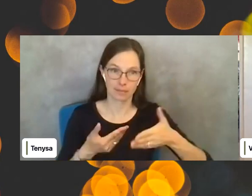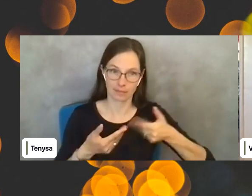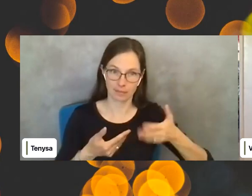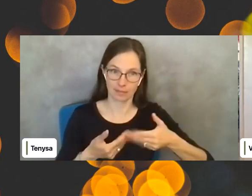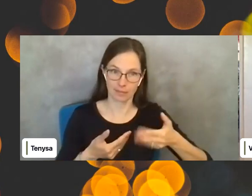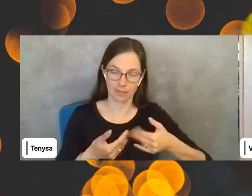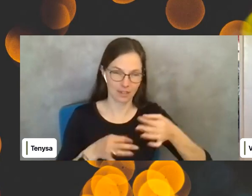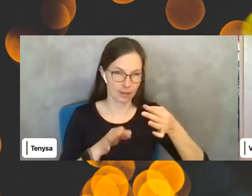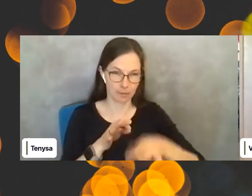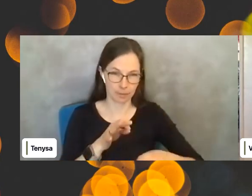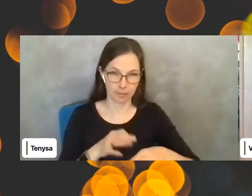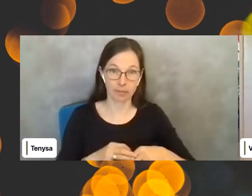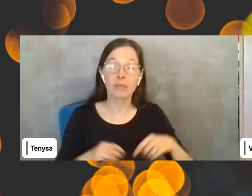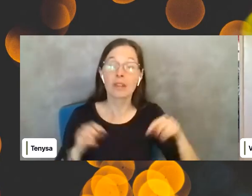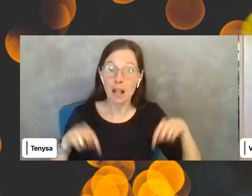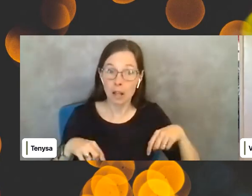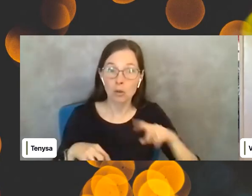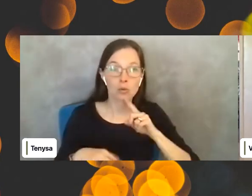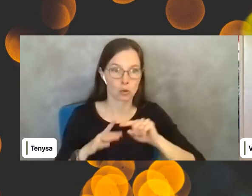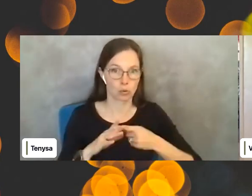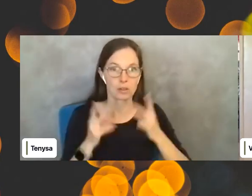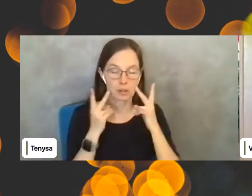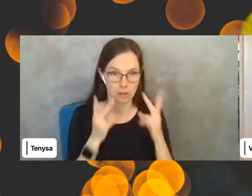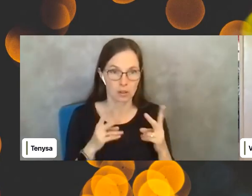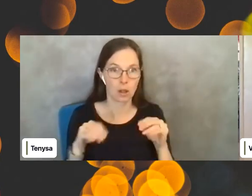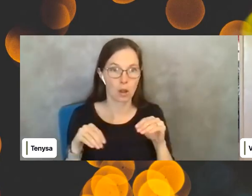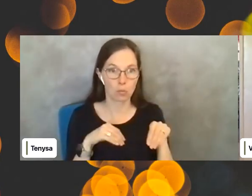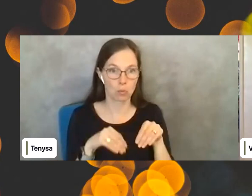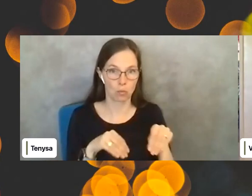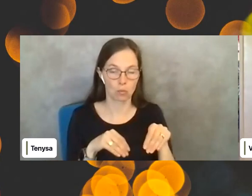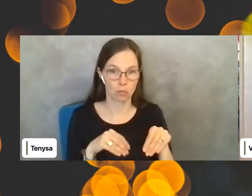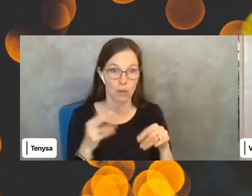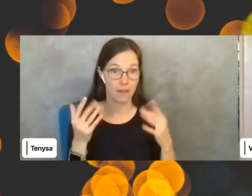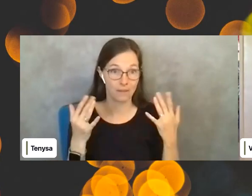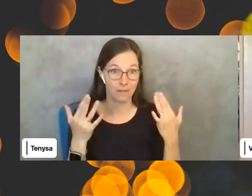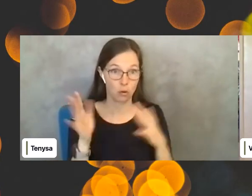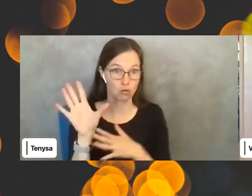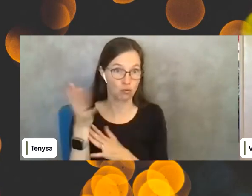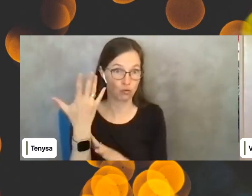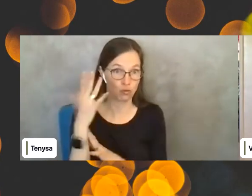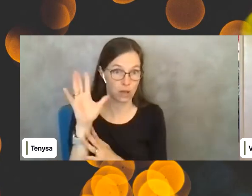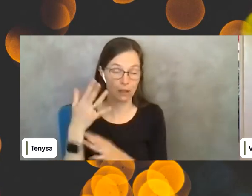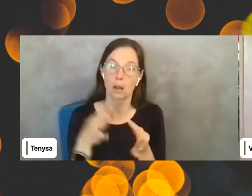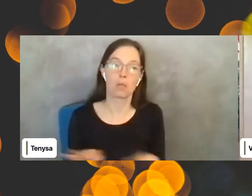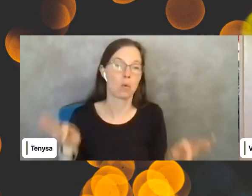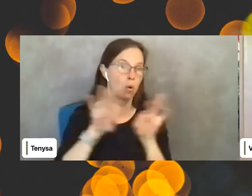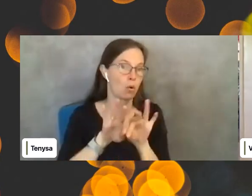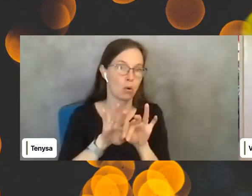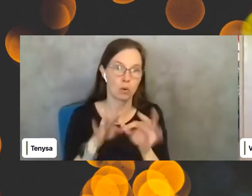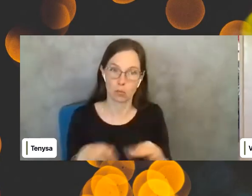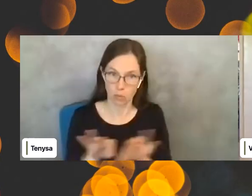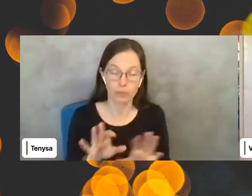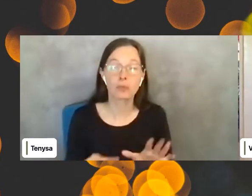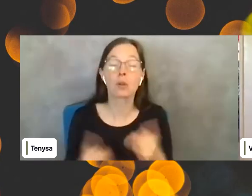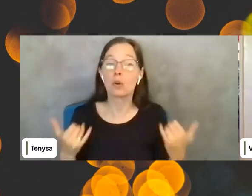super simple. And this is when you start really seeing the movement of your fingers and your wrist as vital. Right now